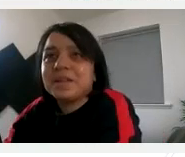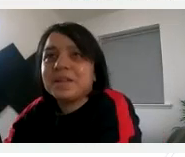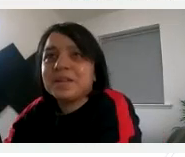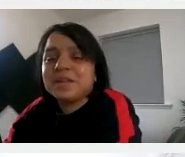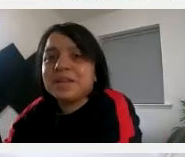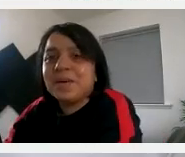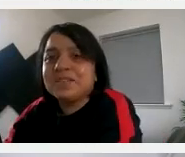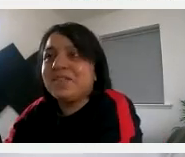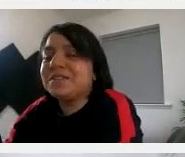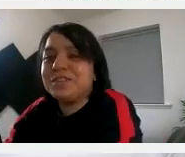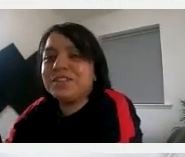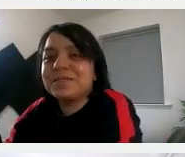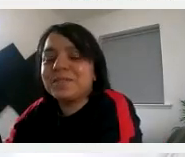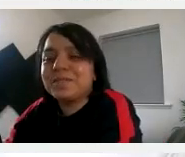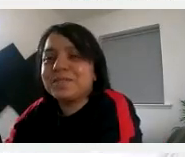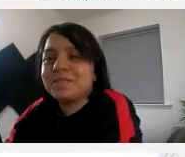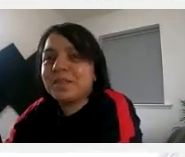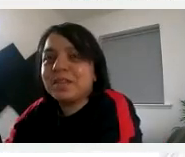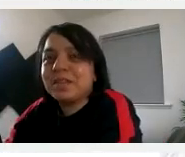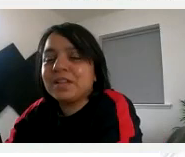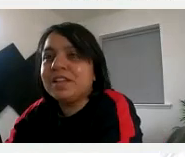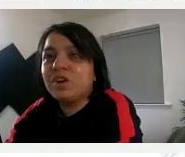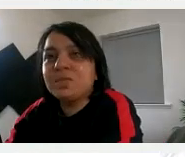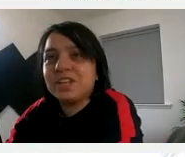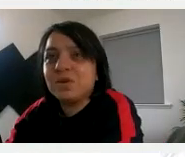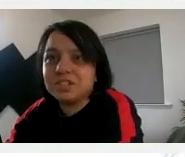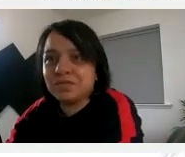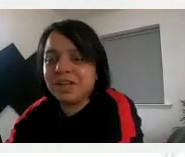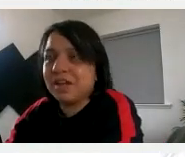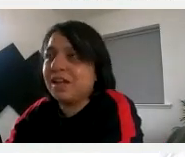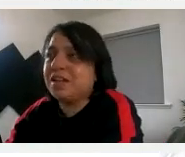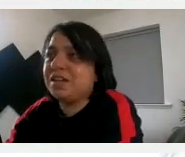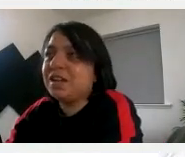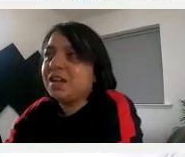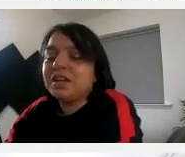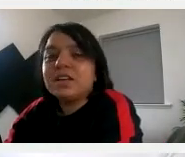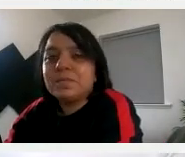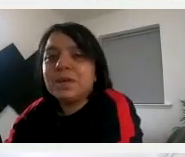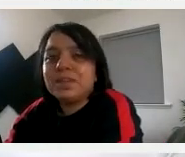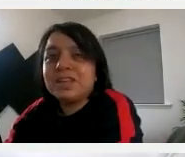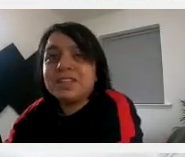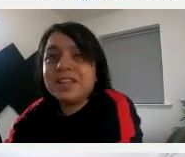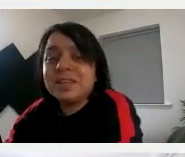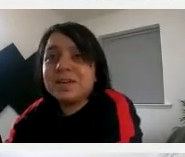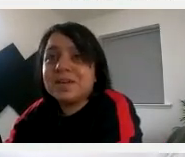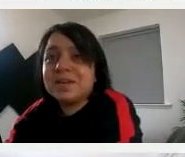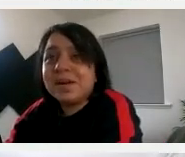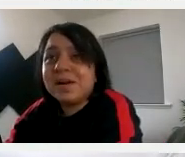What else do you think is British? Any soaps that you watch from here? Any people that you see?